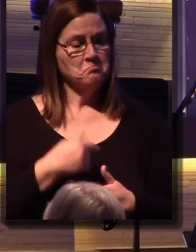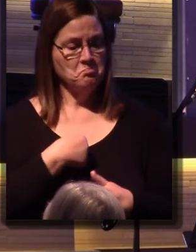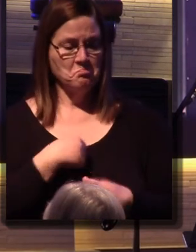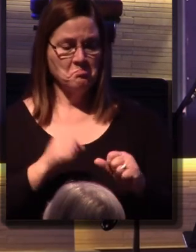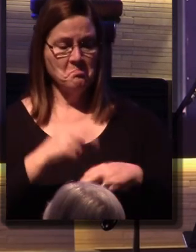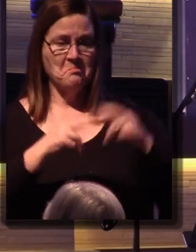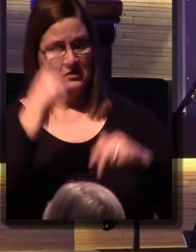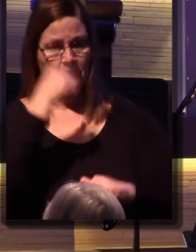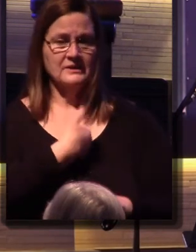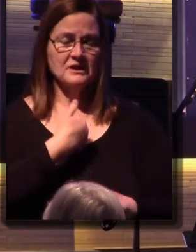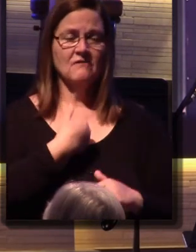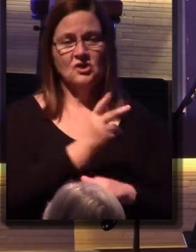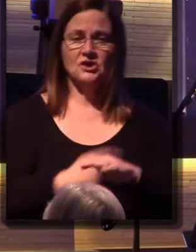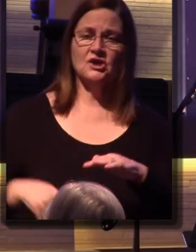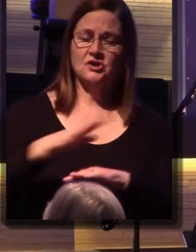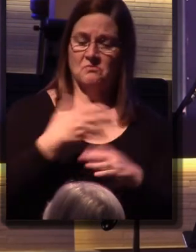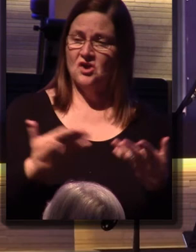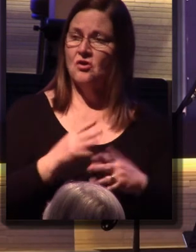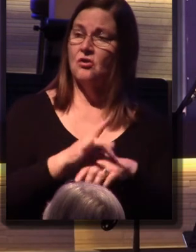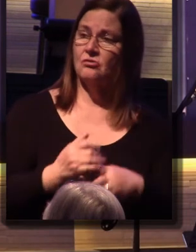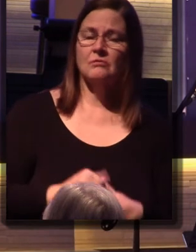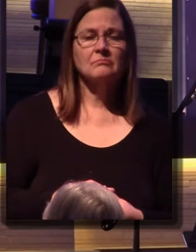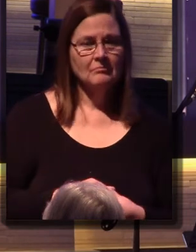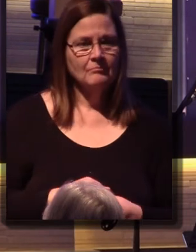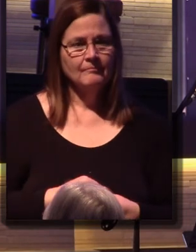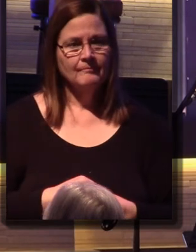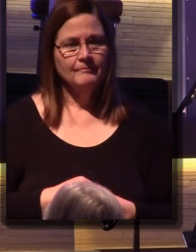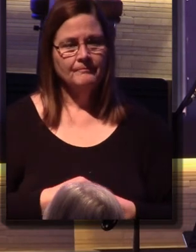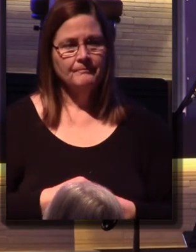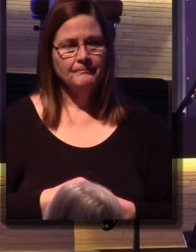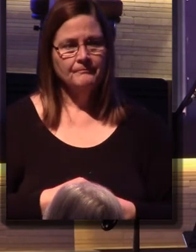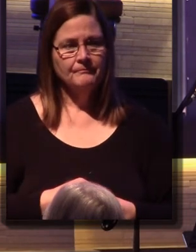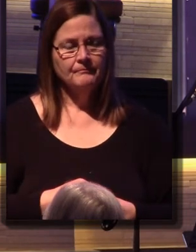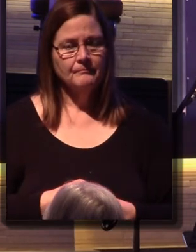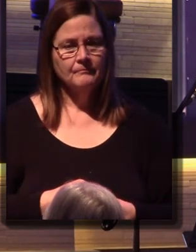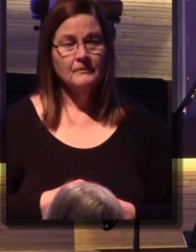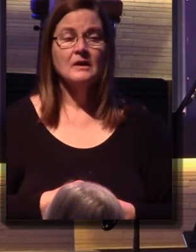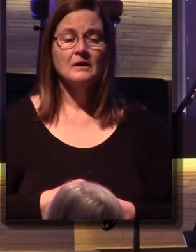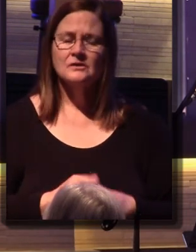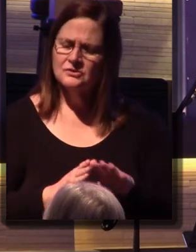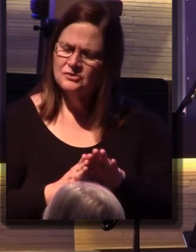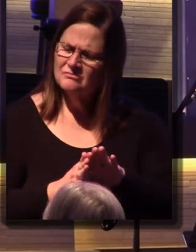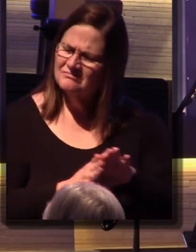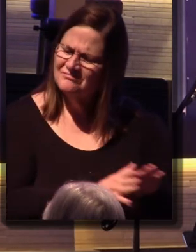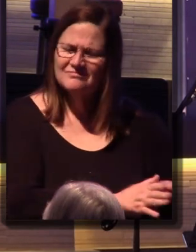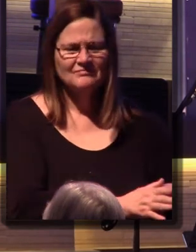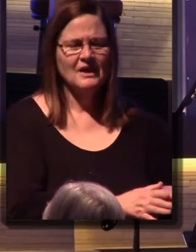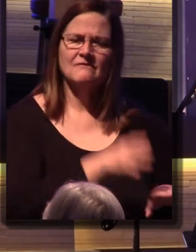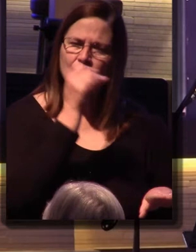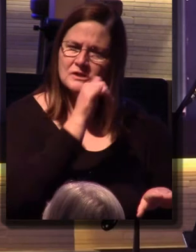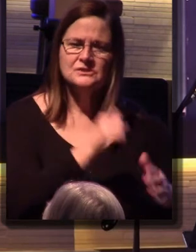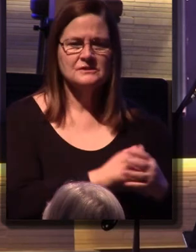my life, and I am going to build for myself a kingdom here on this earth, to turn away from